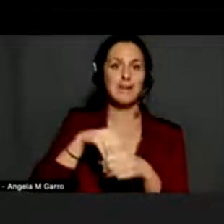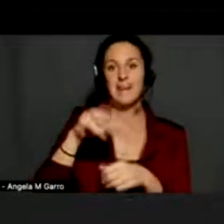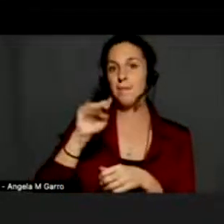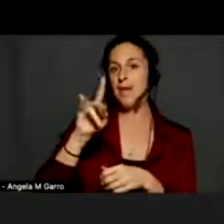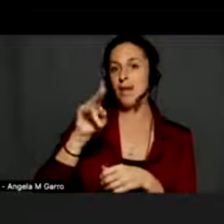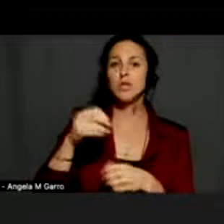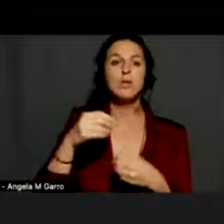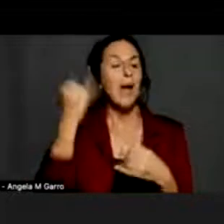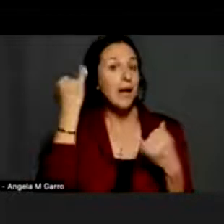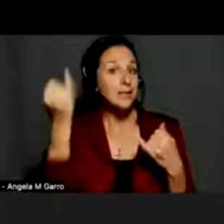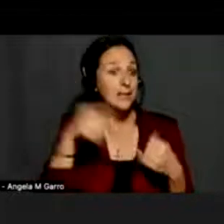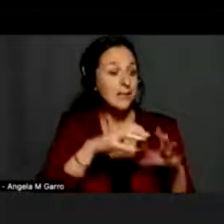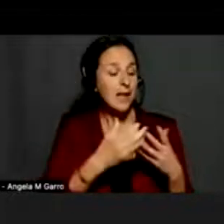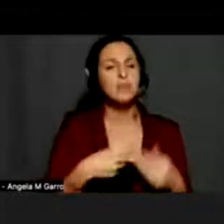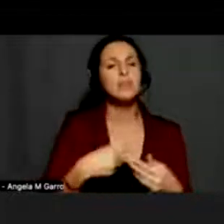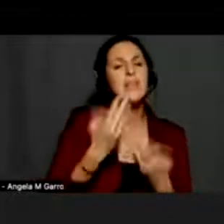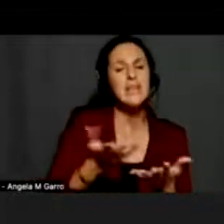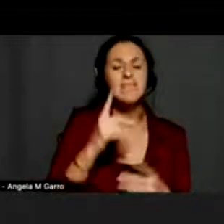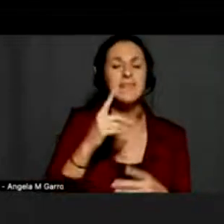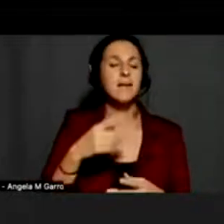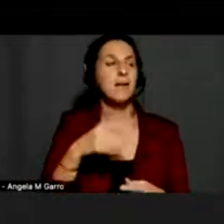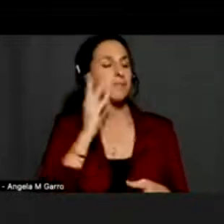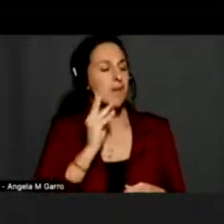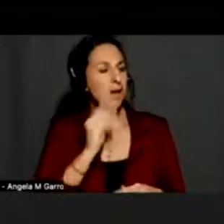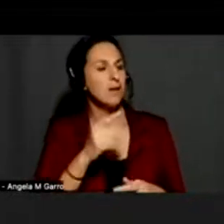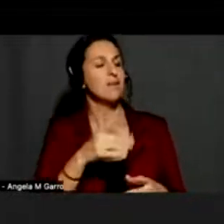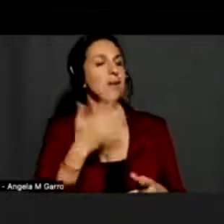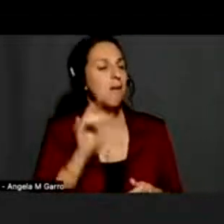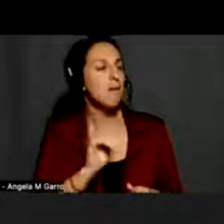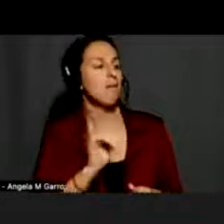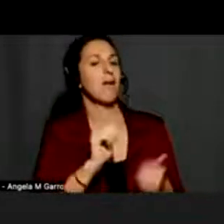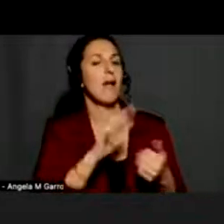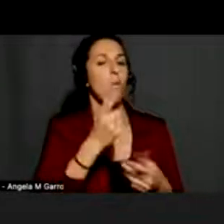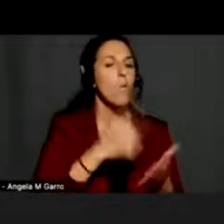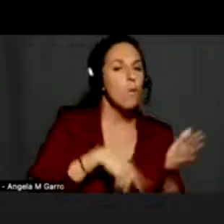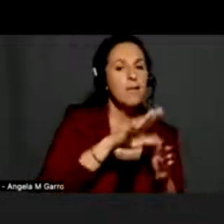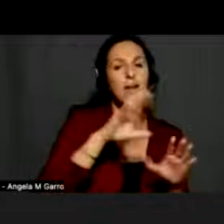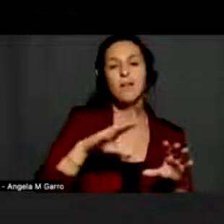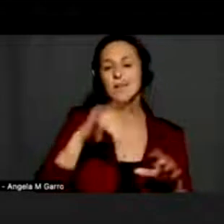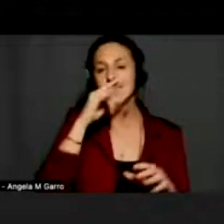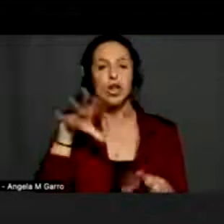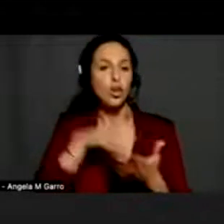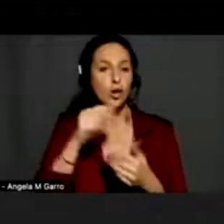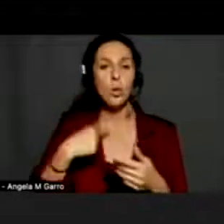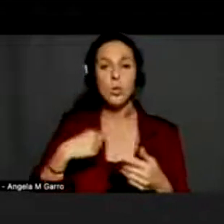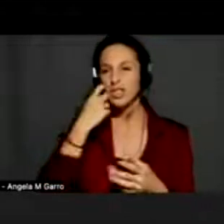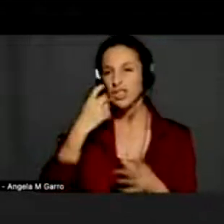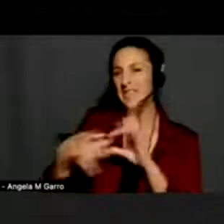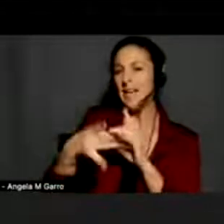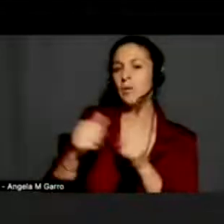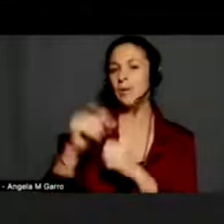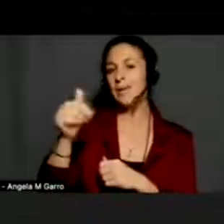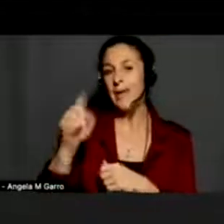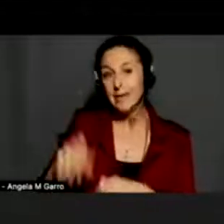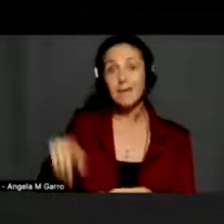taste and experience with what their kids are learning. We just recently connected with GATE, the families that have been invited to GATE, and